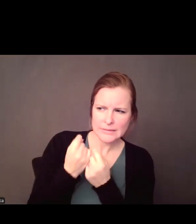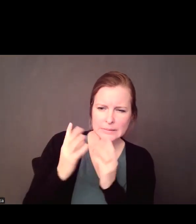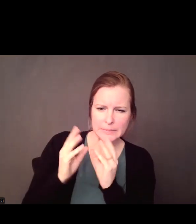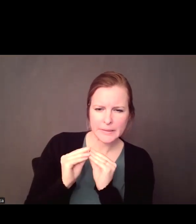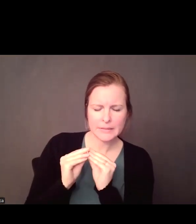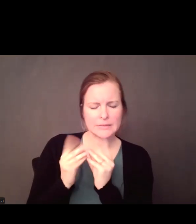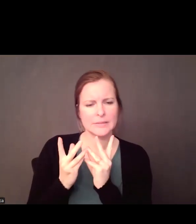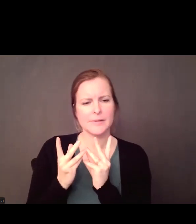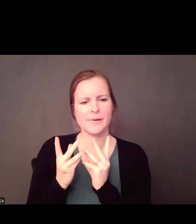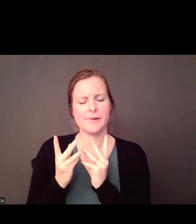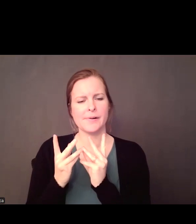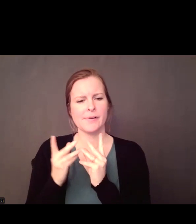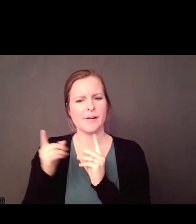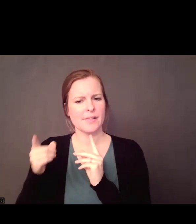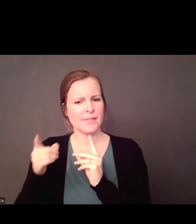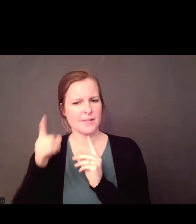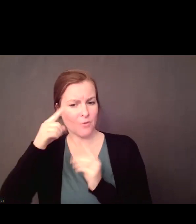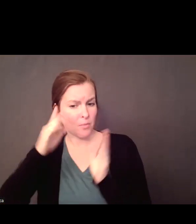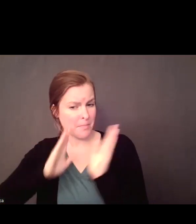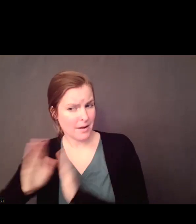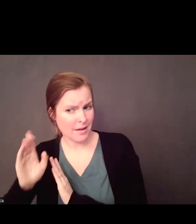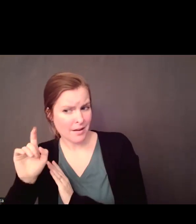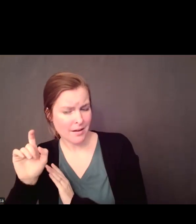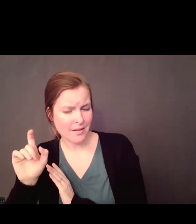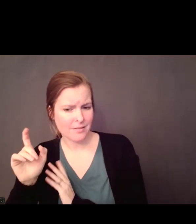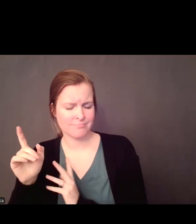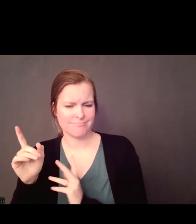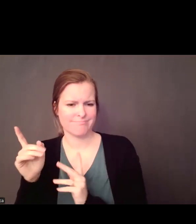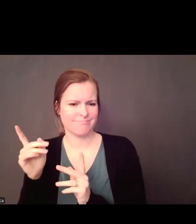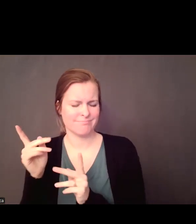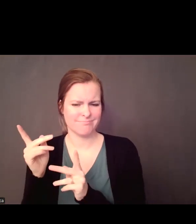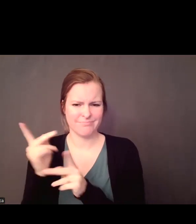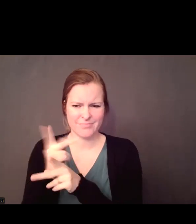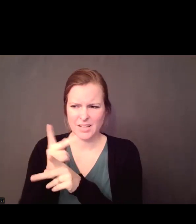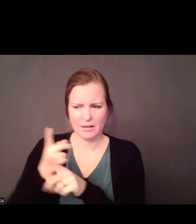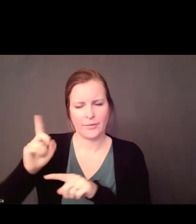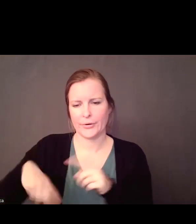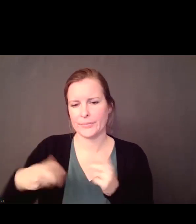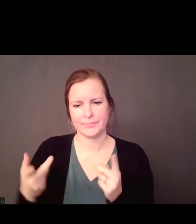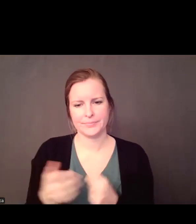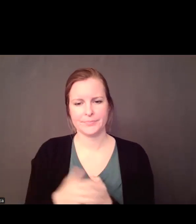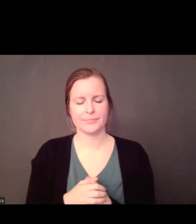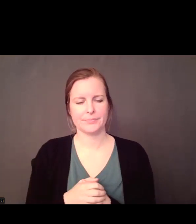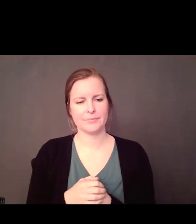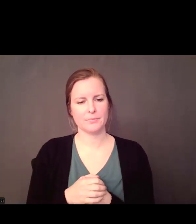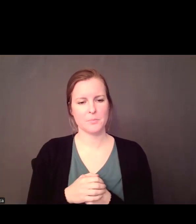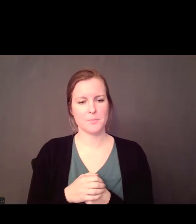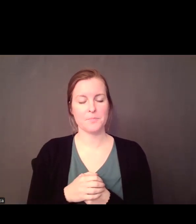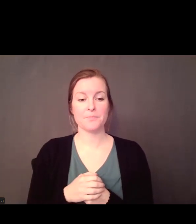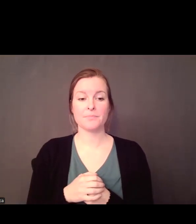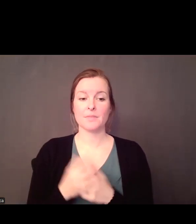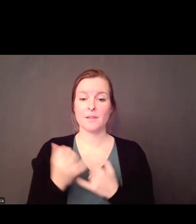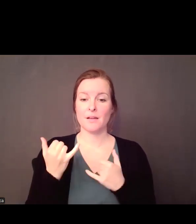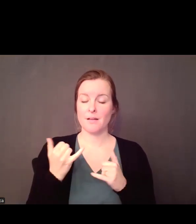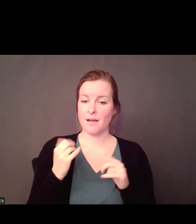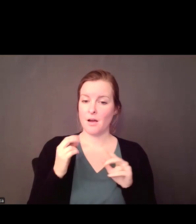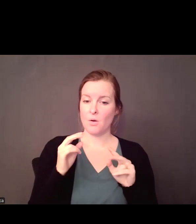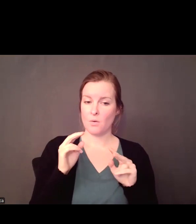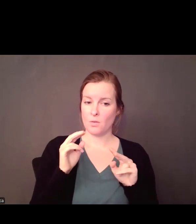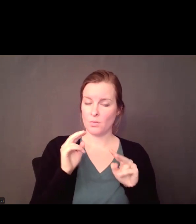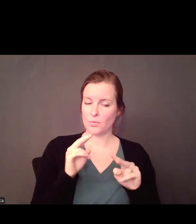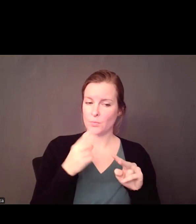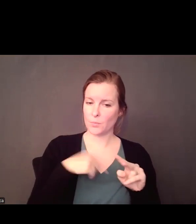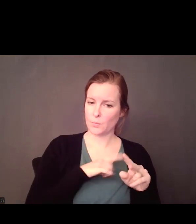it was for planning, and so on and so forth. So, in looking at this, we wanted to